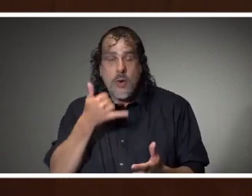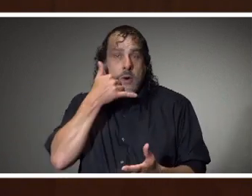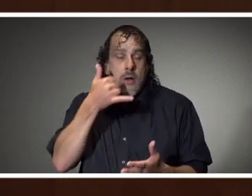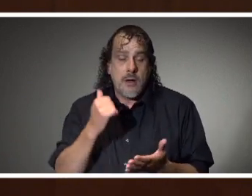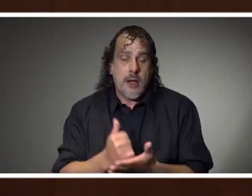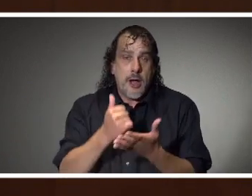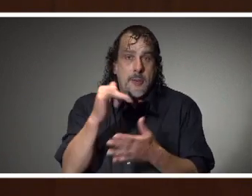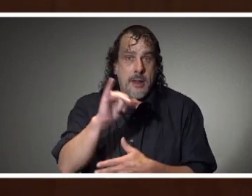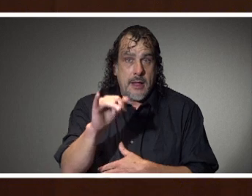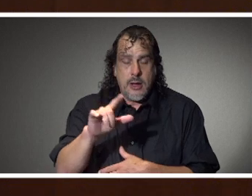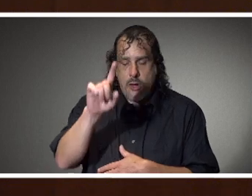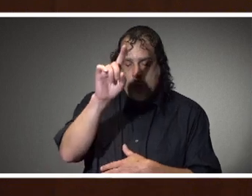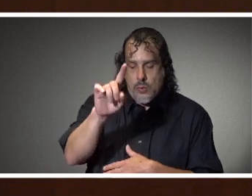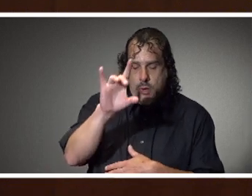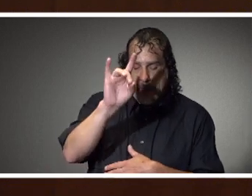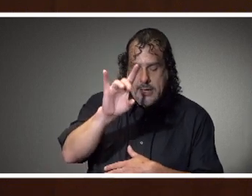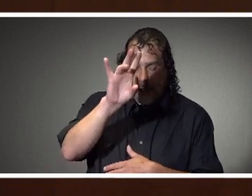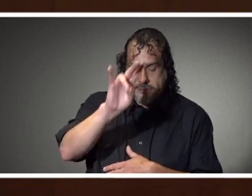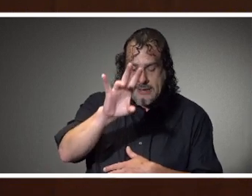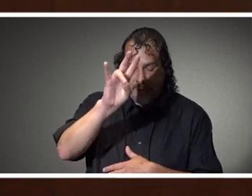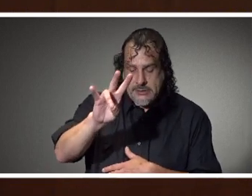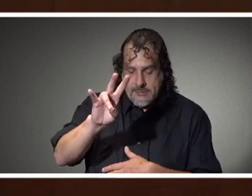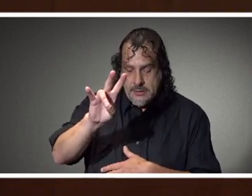website. It's